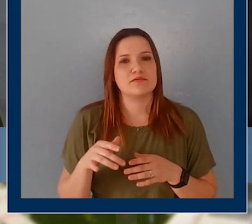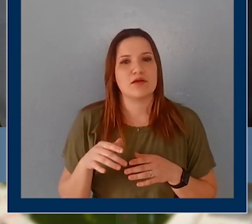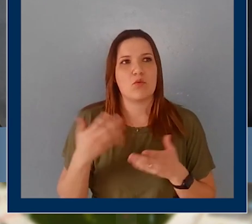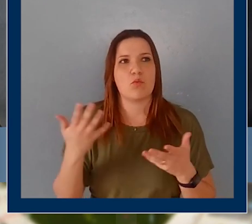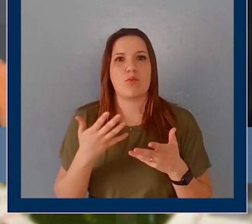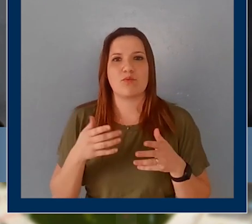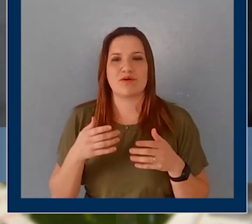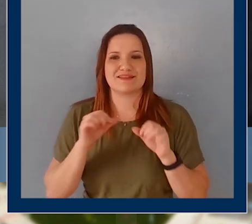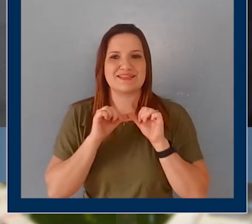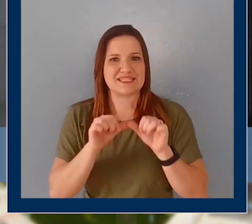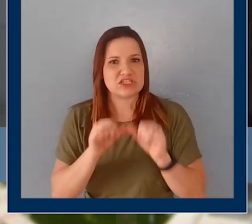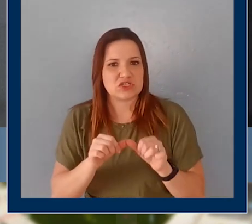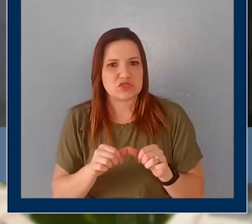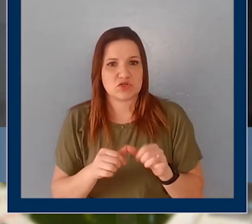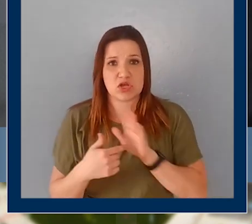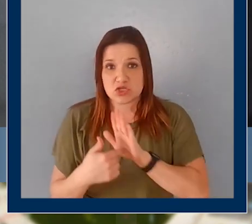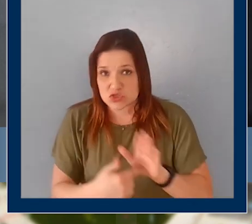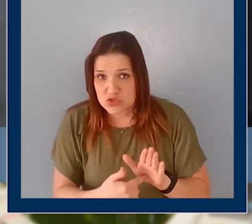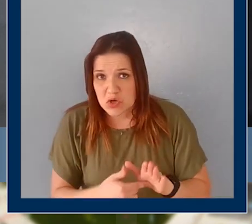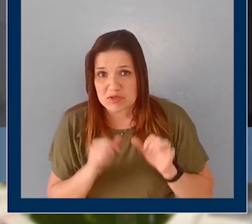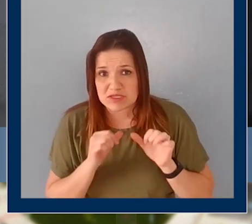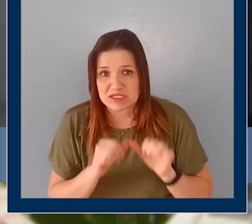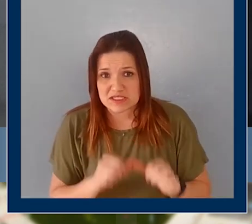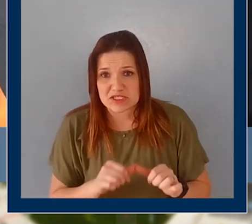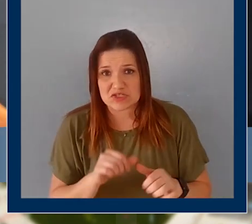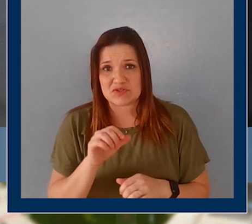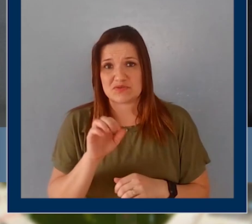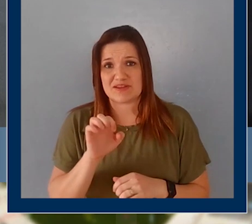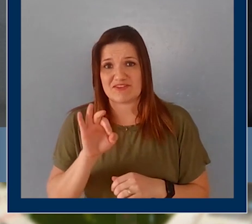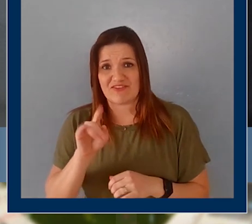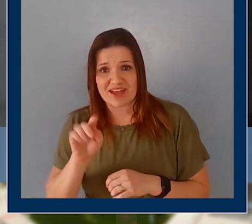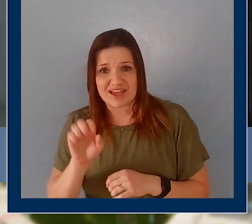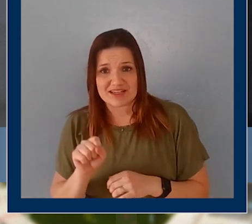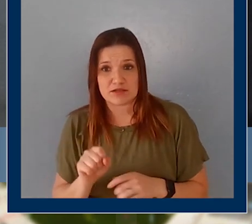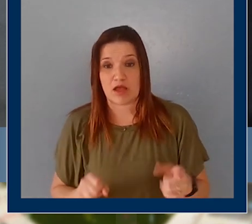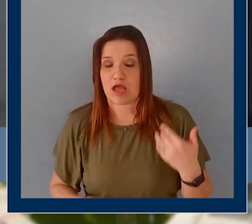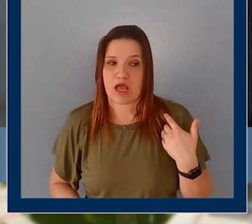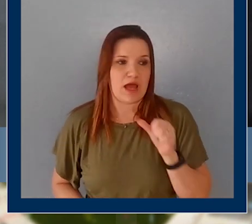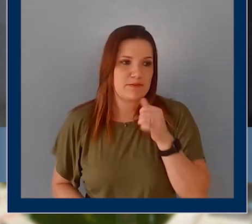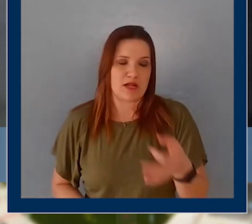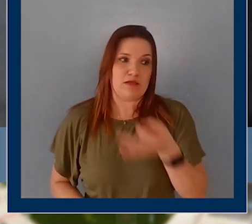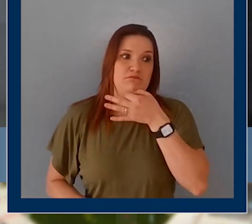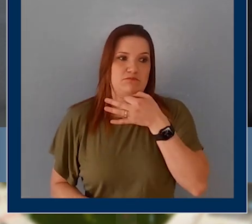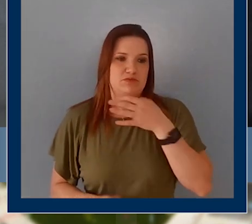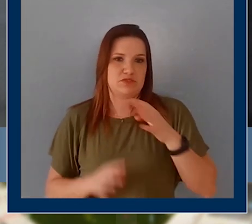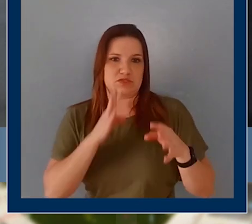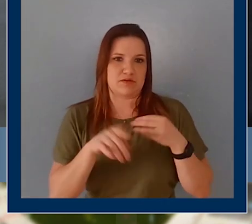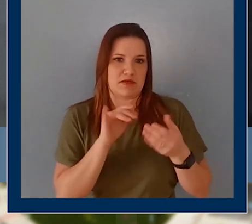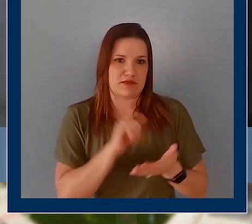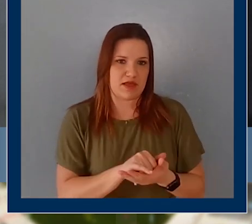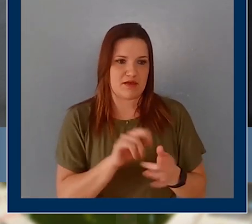we talk about children that get it, and we've seen no deaths from children. But what about the side